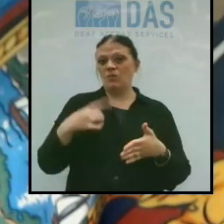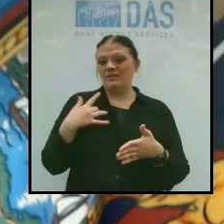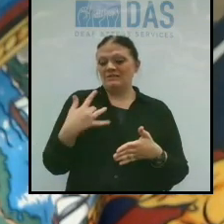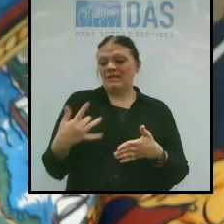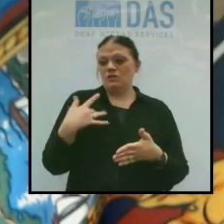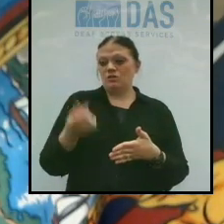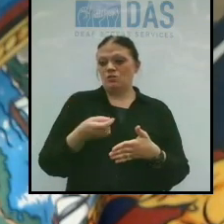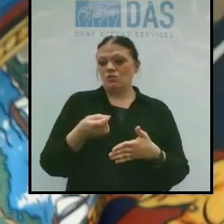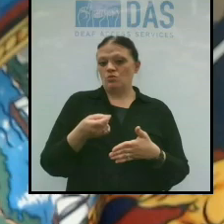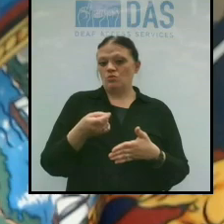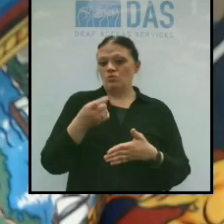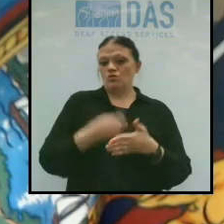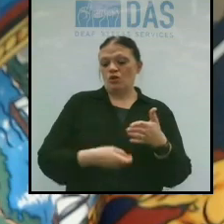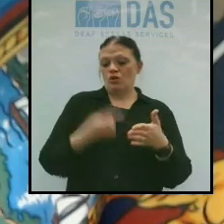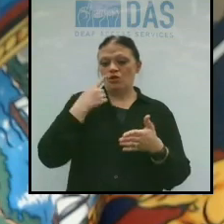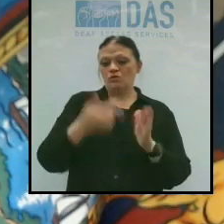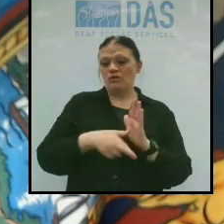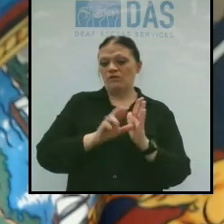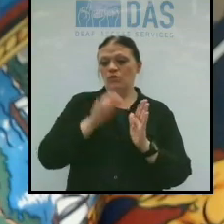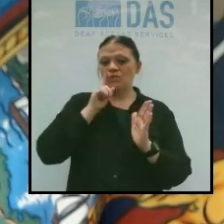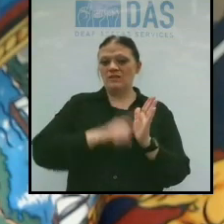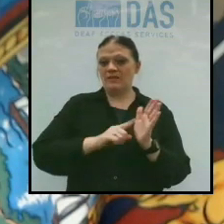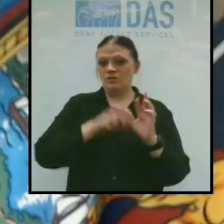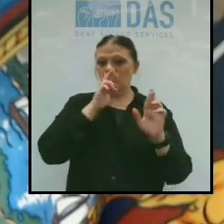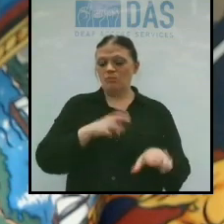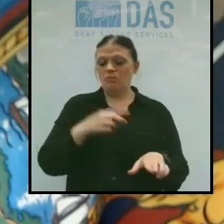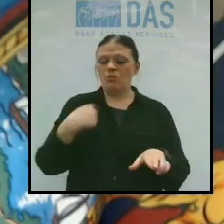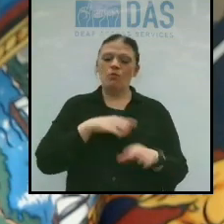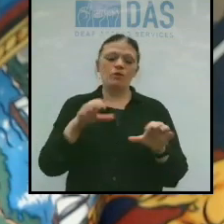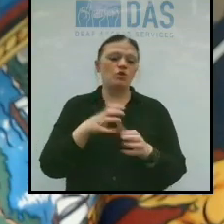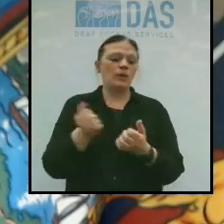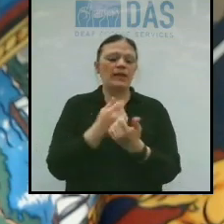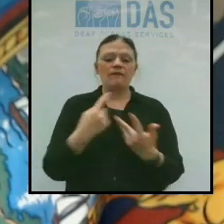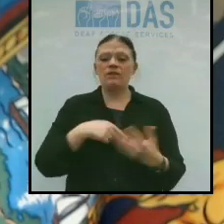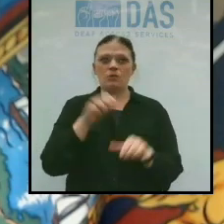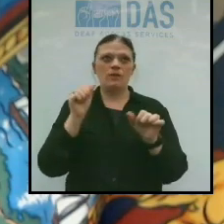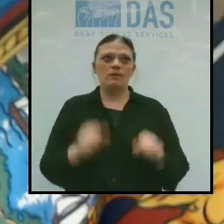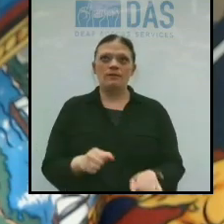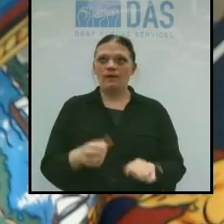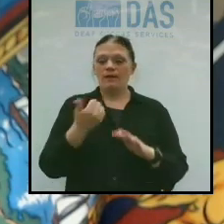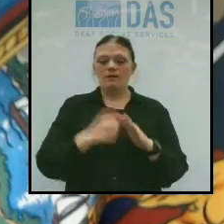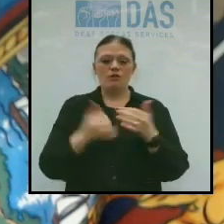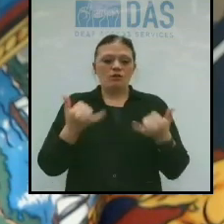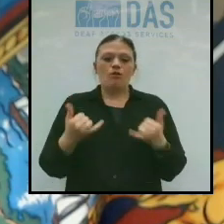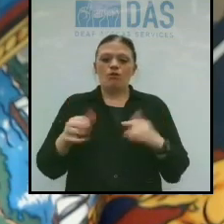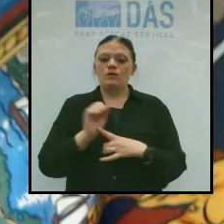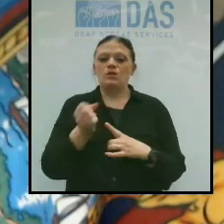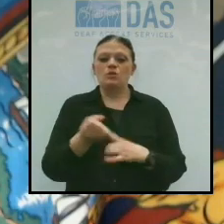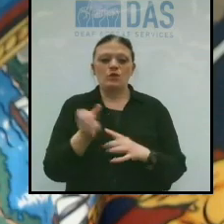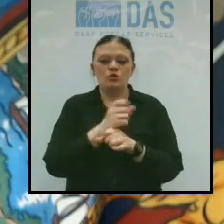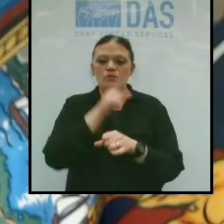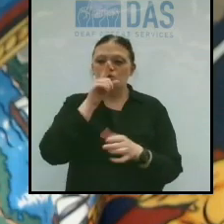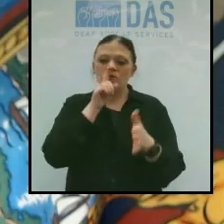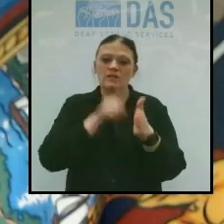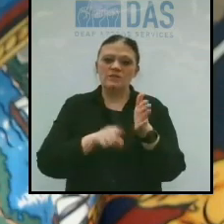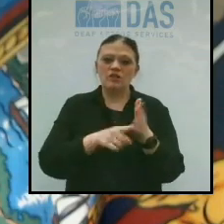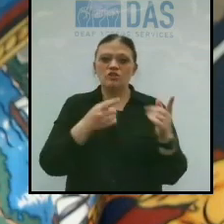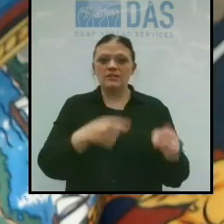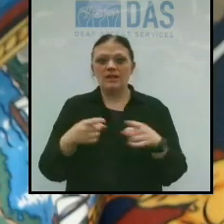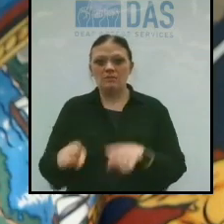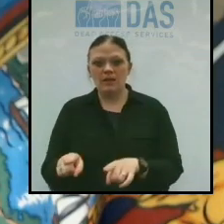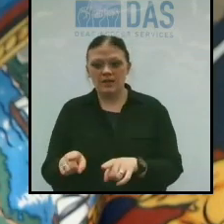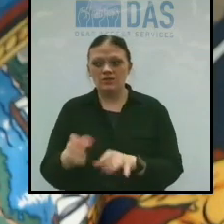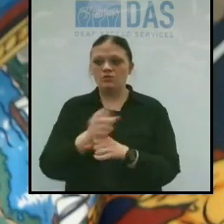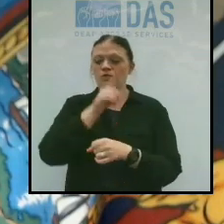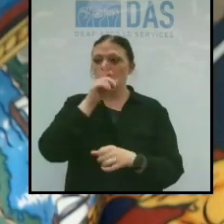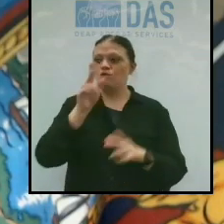review that inspection report. So we're doing everything we can, under the given circumstances, to make sure that the inspections take place, making